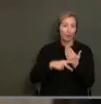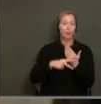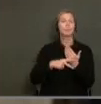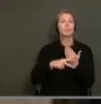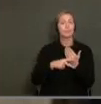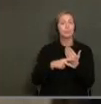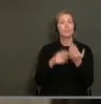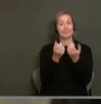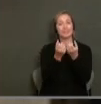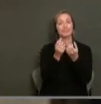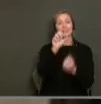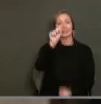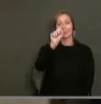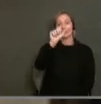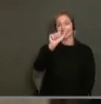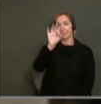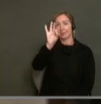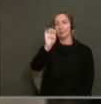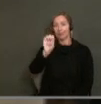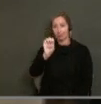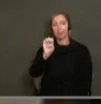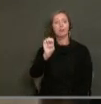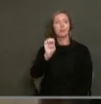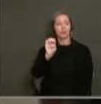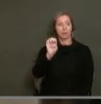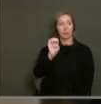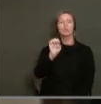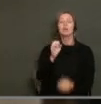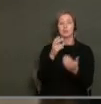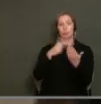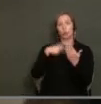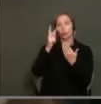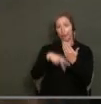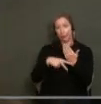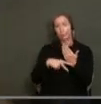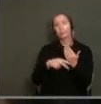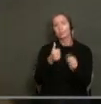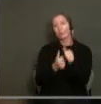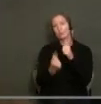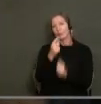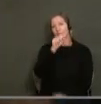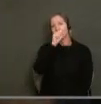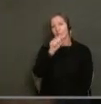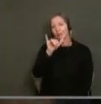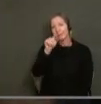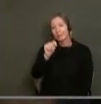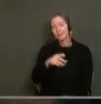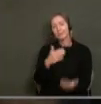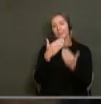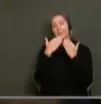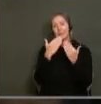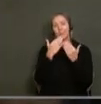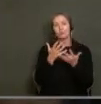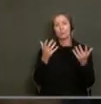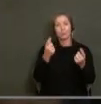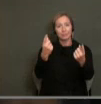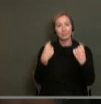SAFE program. Everybody loves it. All the neighborhoods do. So thank you for being out